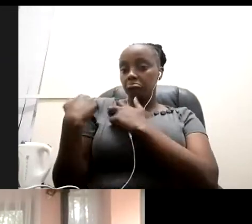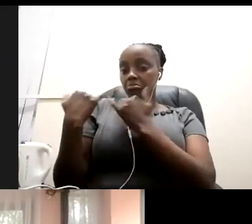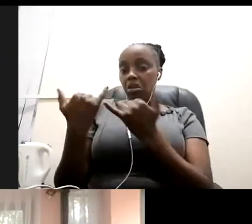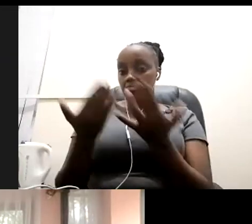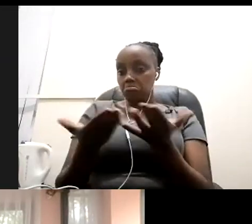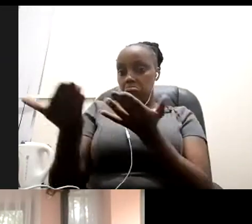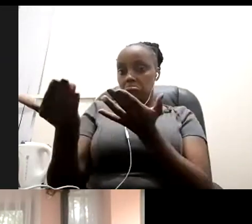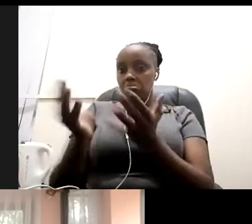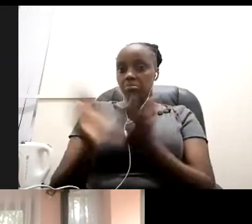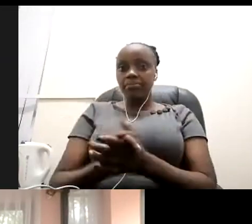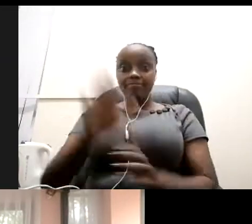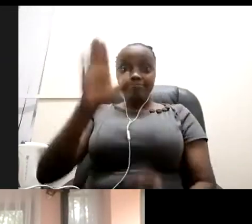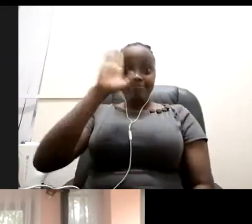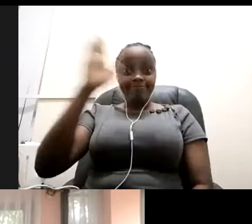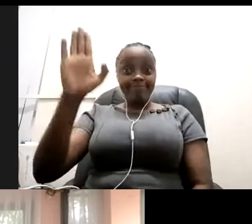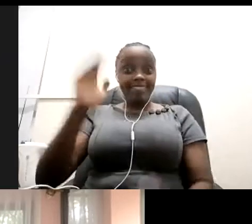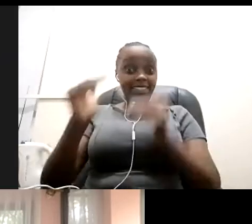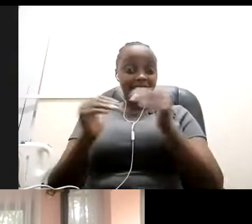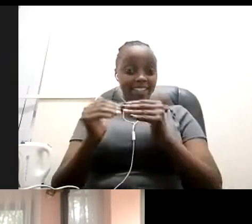So hi everyone.